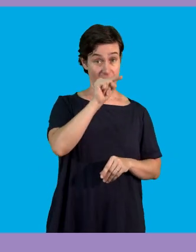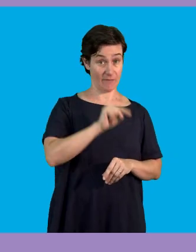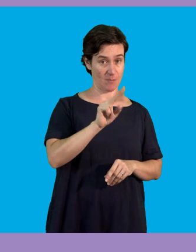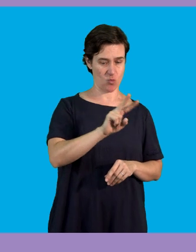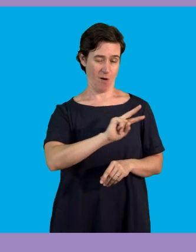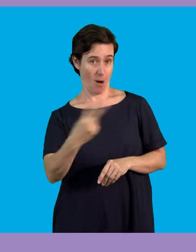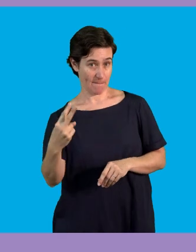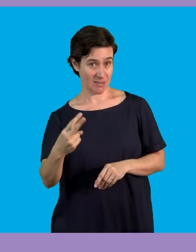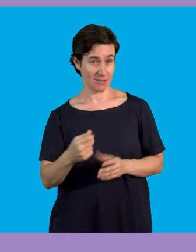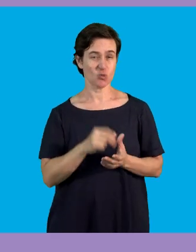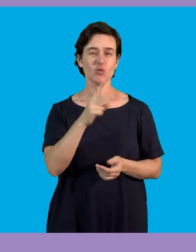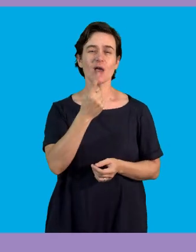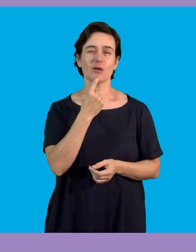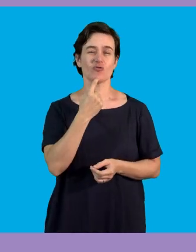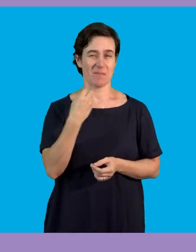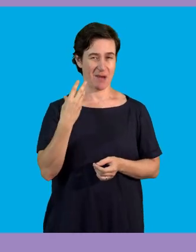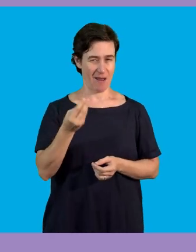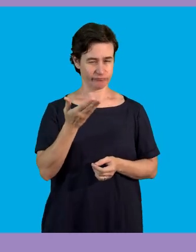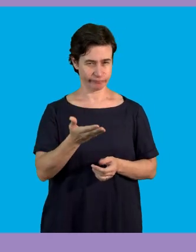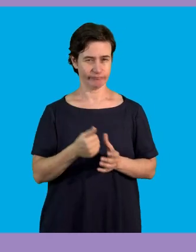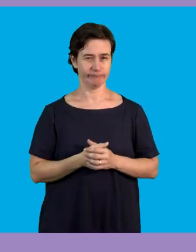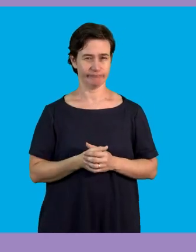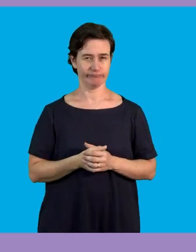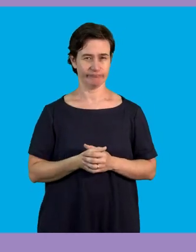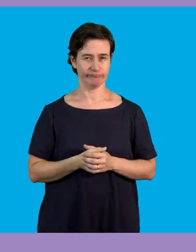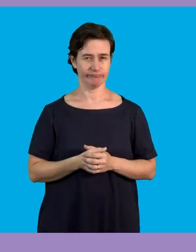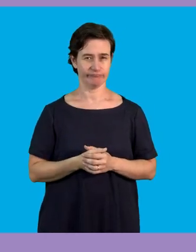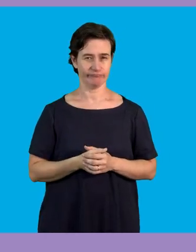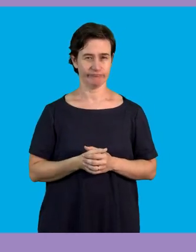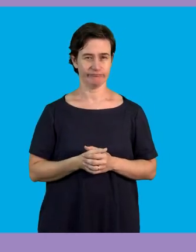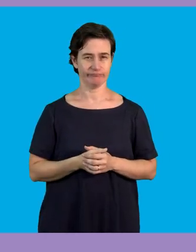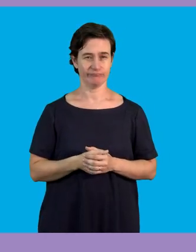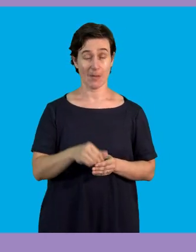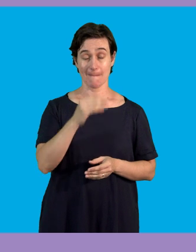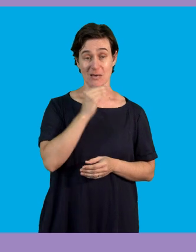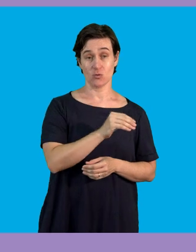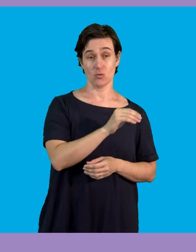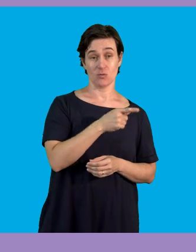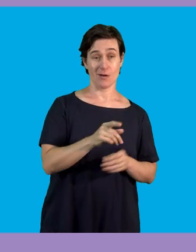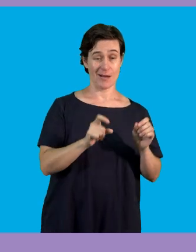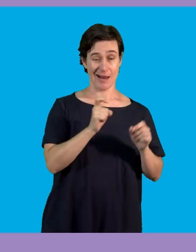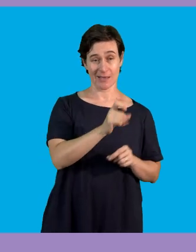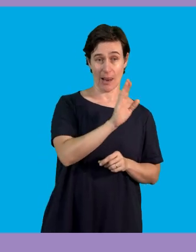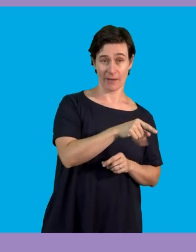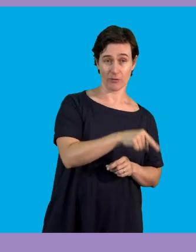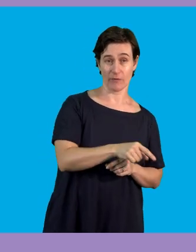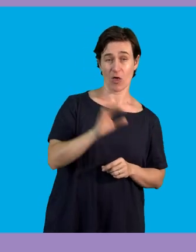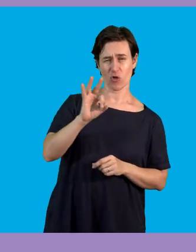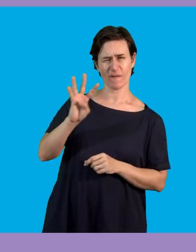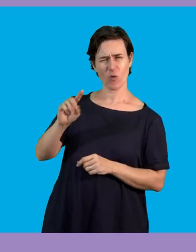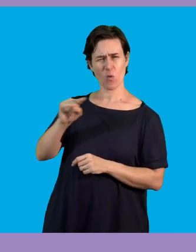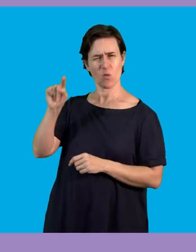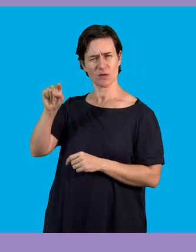sides as marked in red. And when we do that, we remain with x on the left